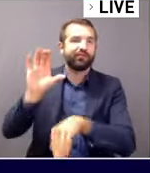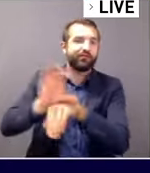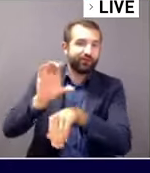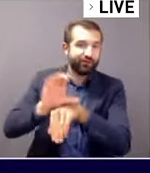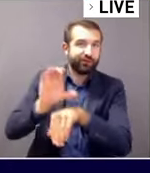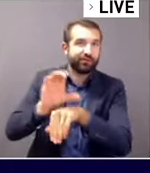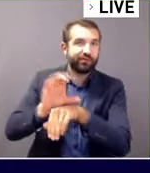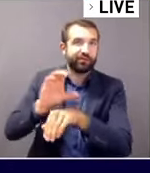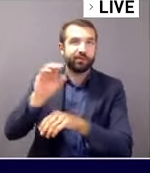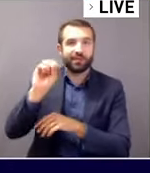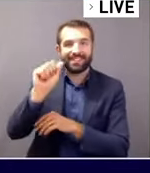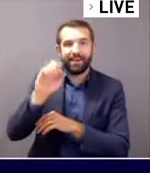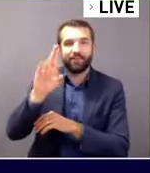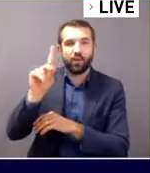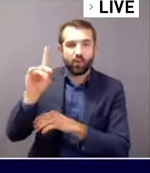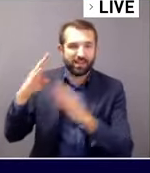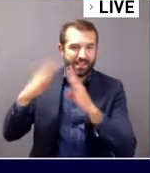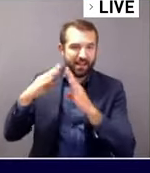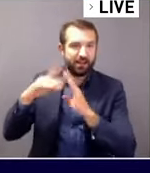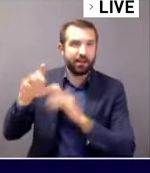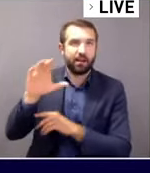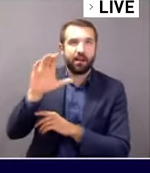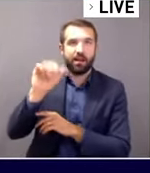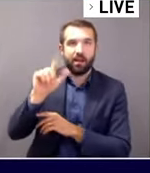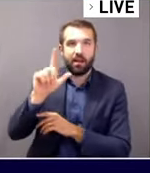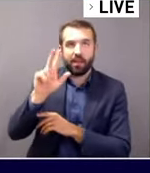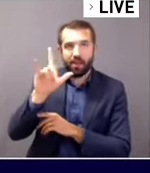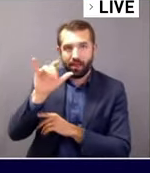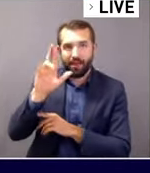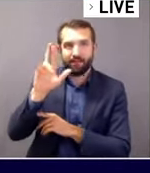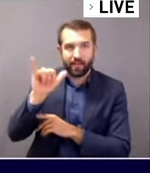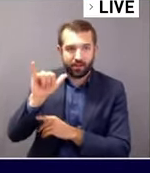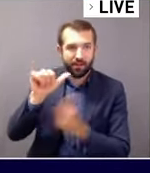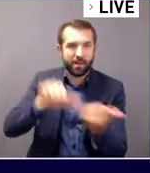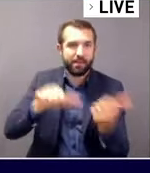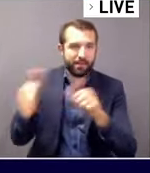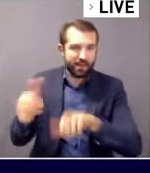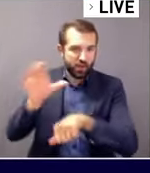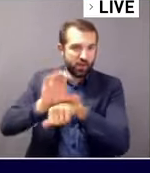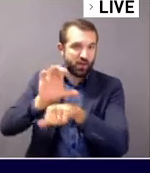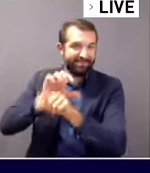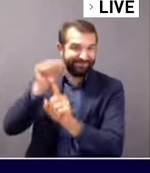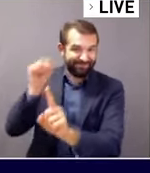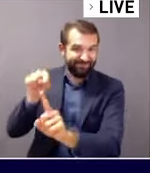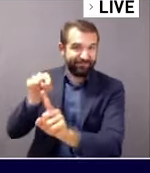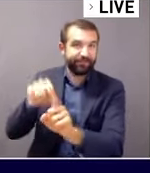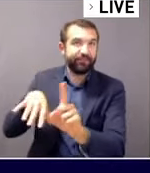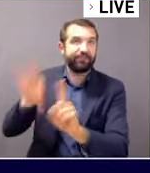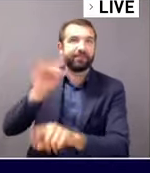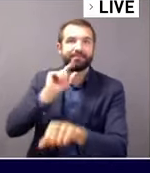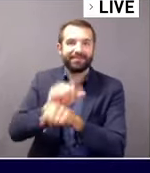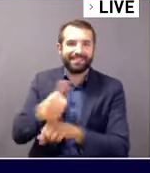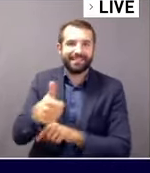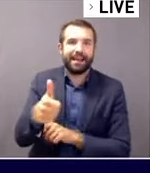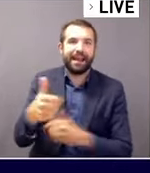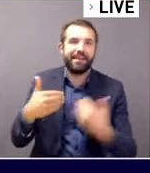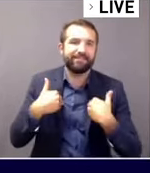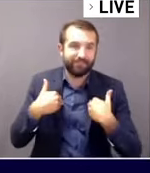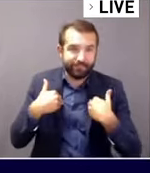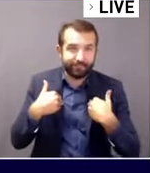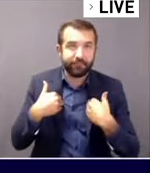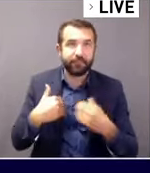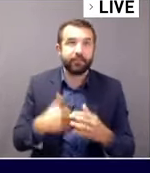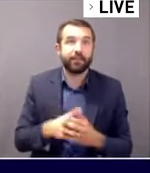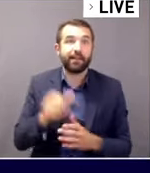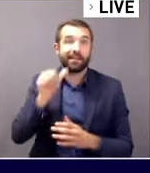the Sanford Calvary Baptist Church, where there are now 10 cases of COVID-19. That's an increase of